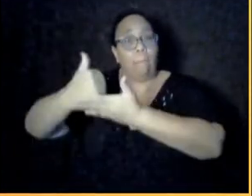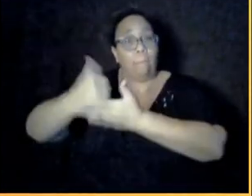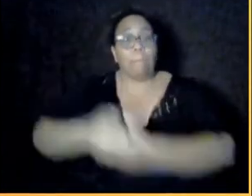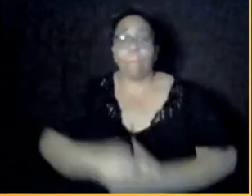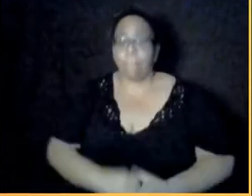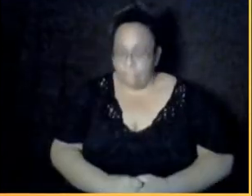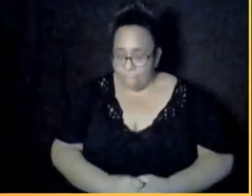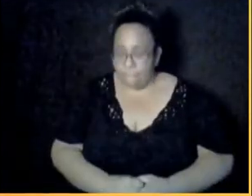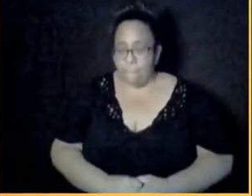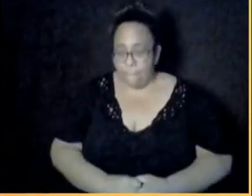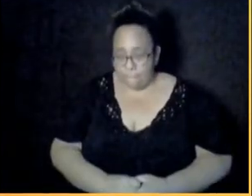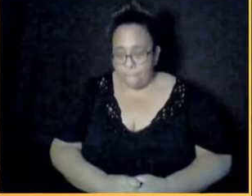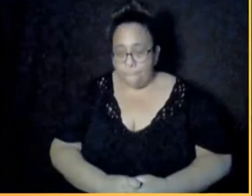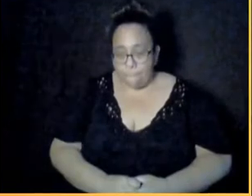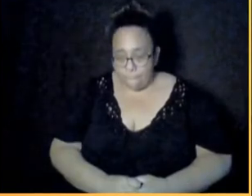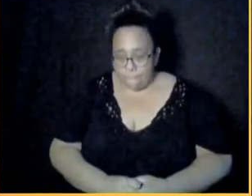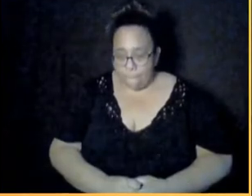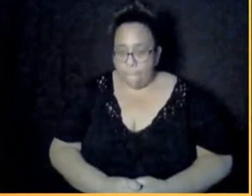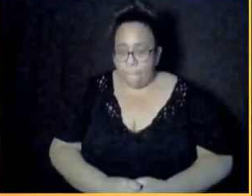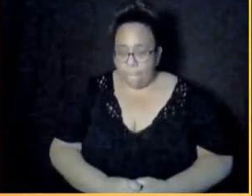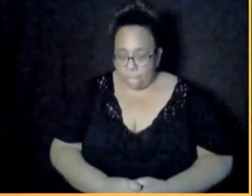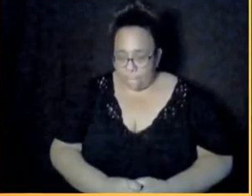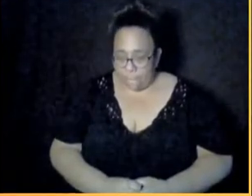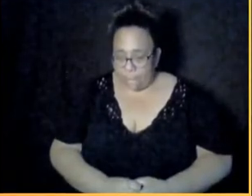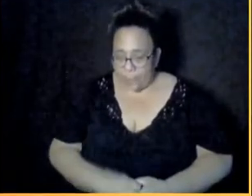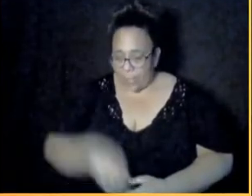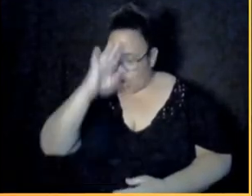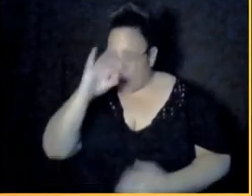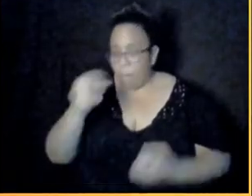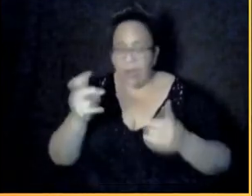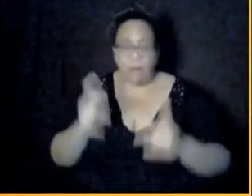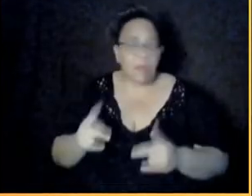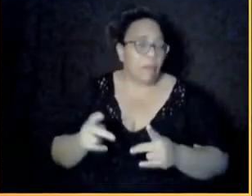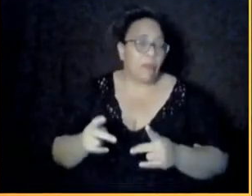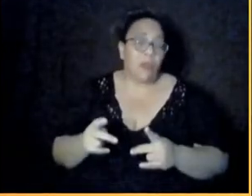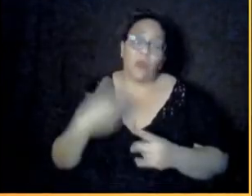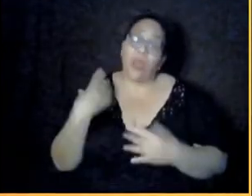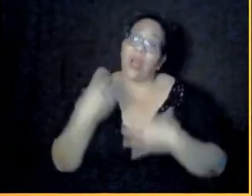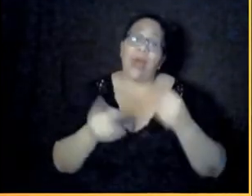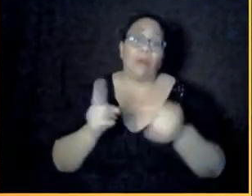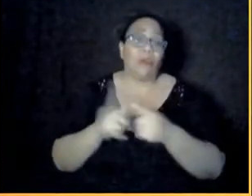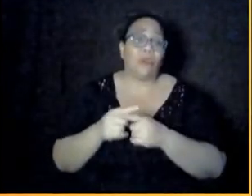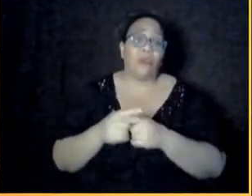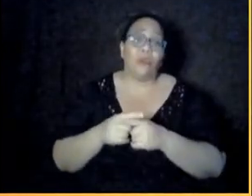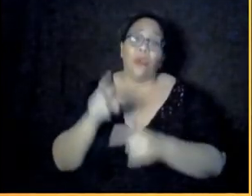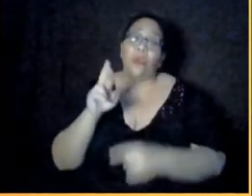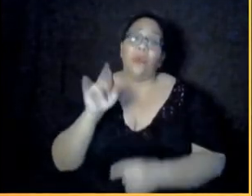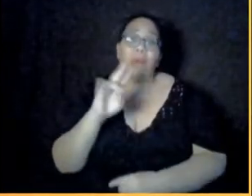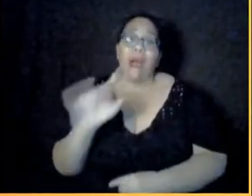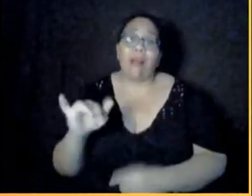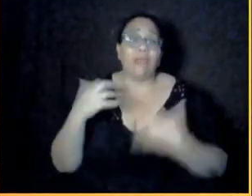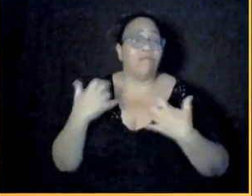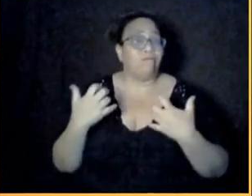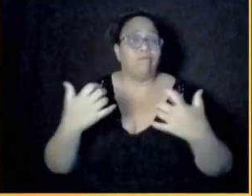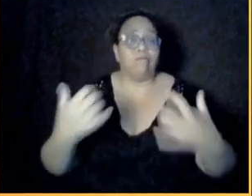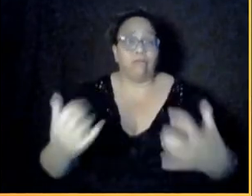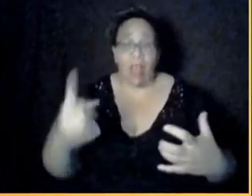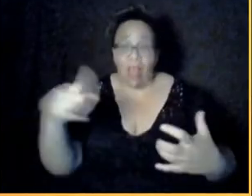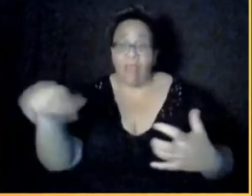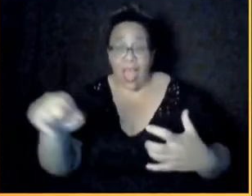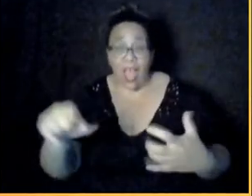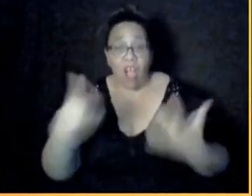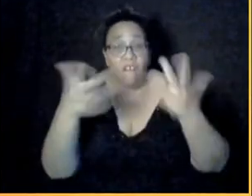you, and a lot of people that come out, you know, they're going through these things that themselves. They're going through, you know,